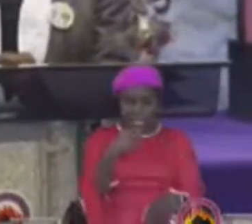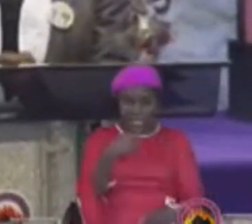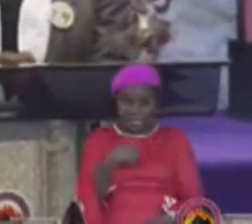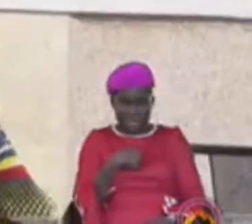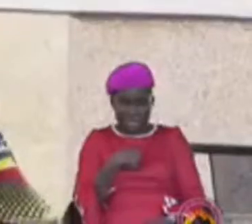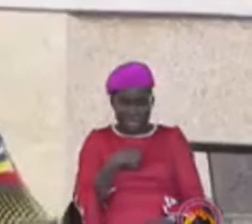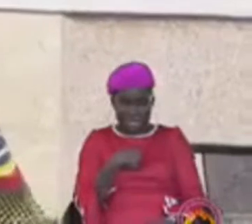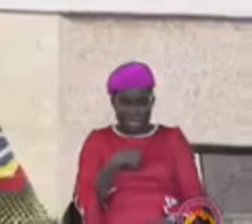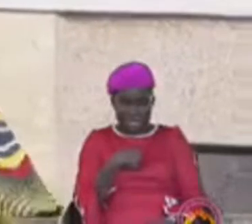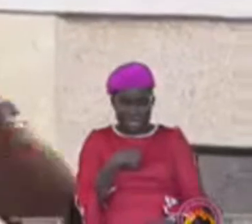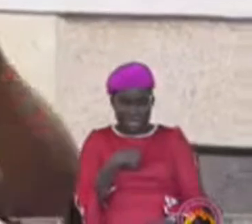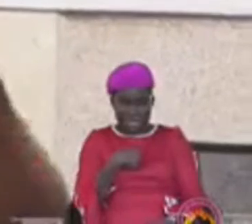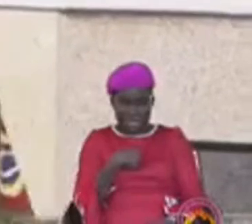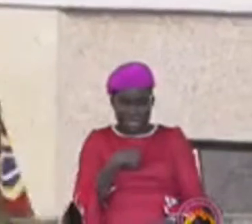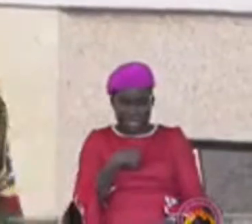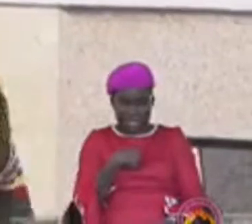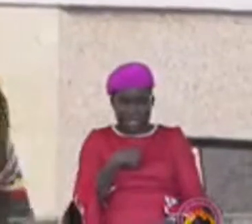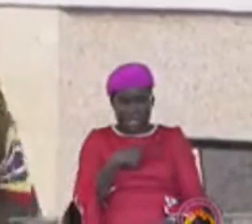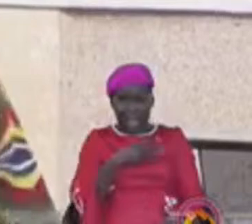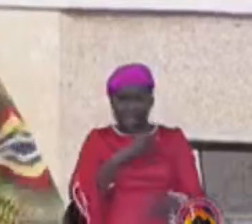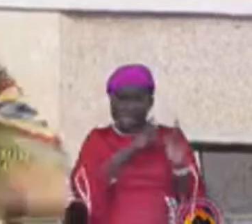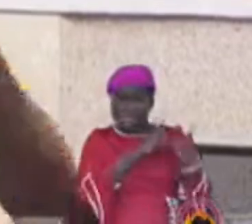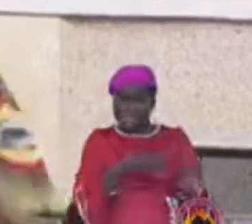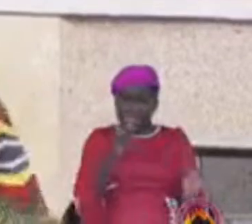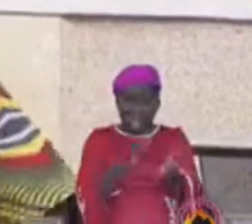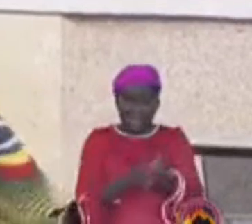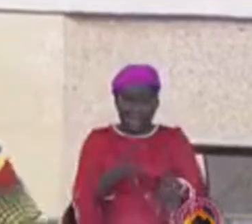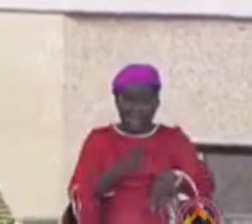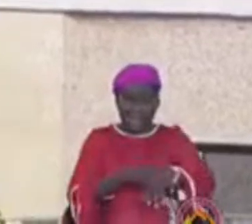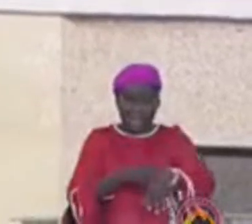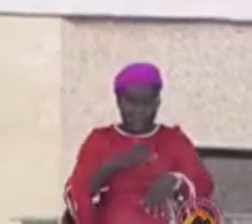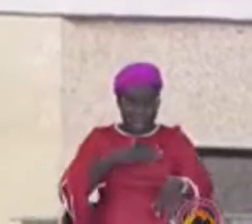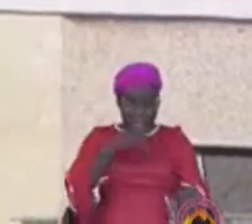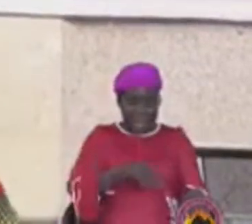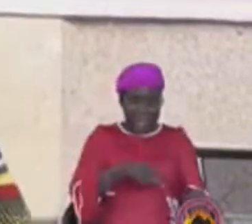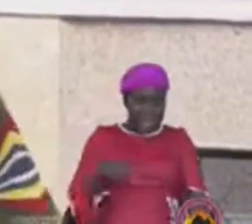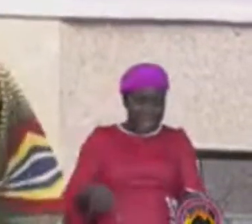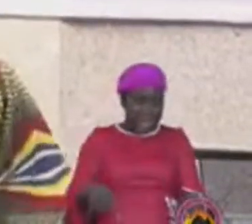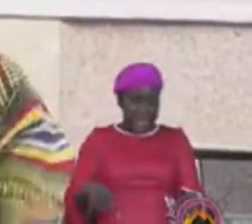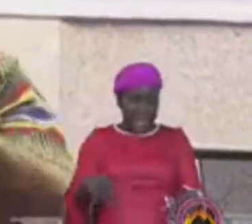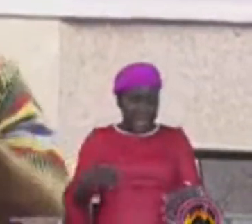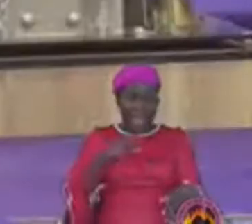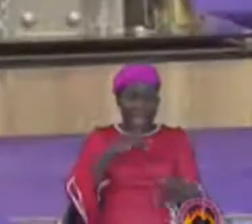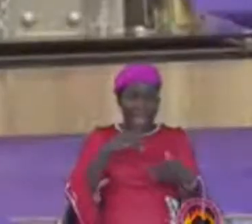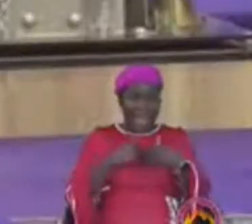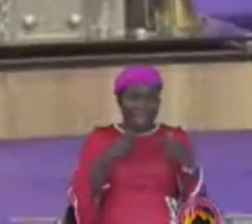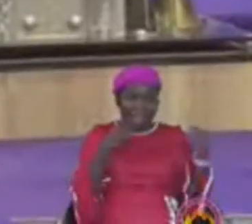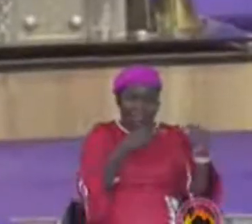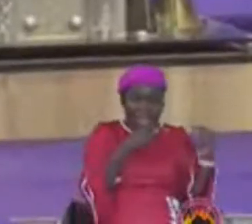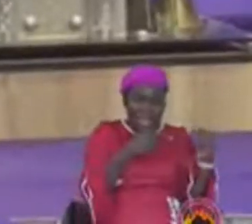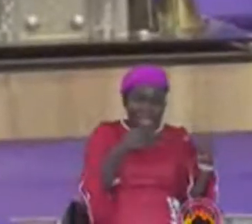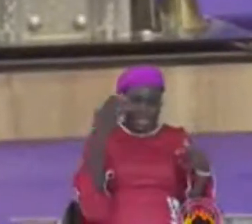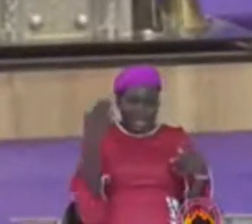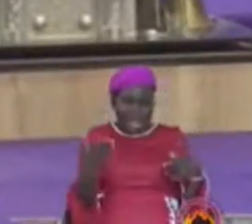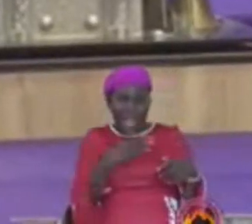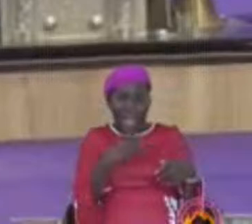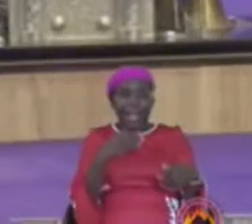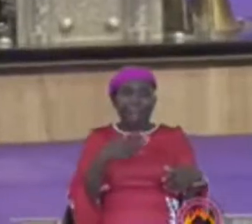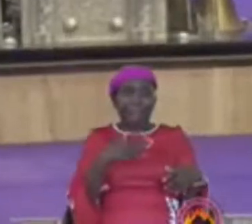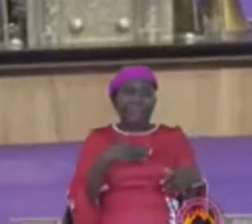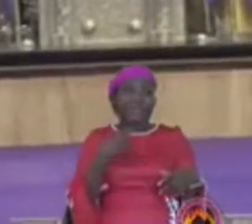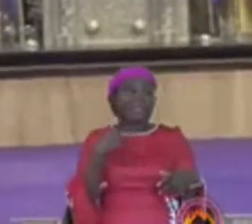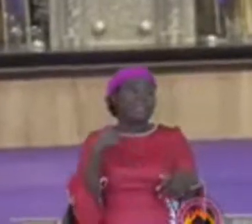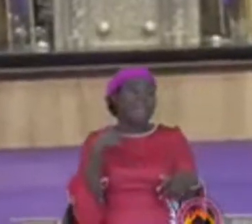re yi bayi mi o re yi bayi ba ti mo wa bi leni mo n gbadu atiti nkan to se mi en ko se mi mo mo dupe fun